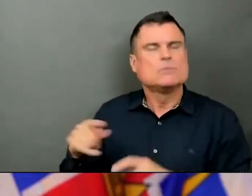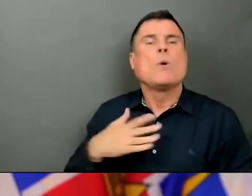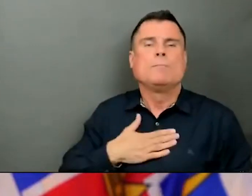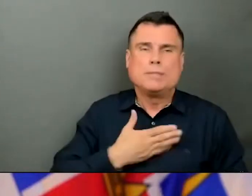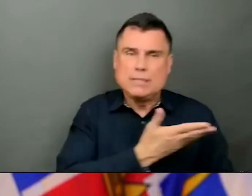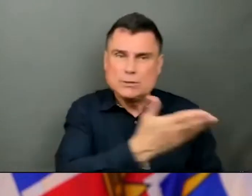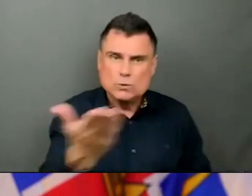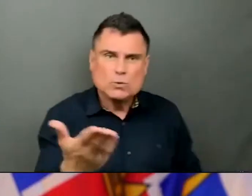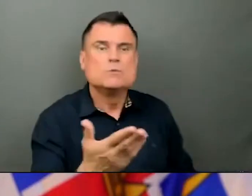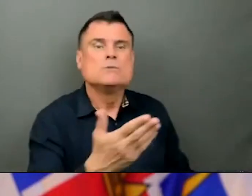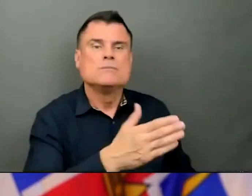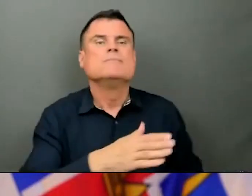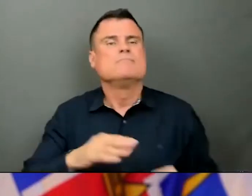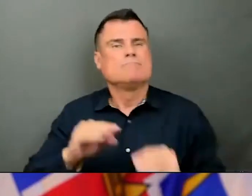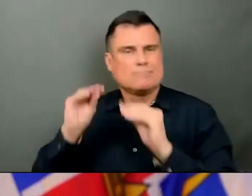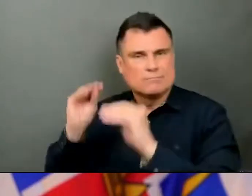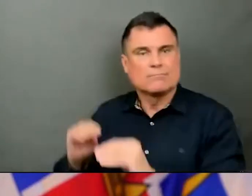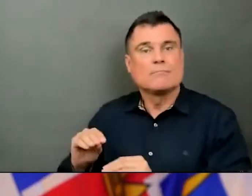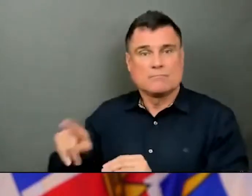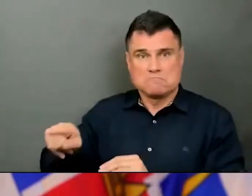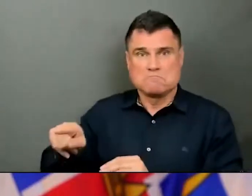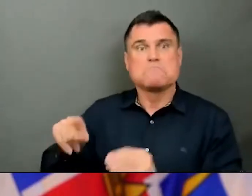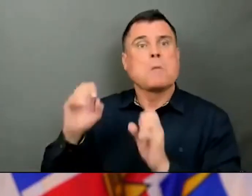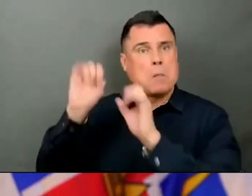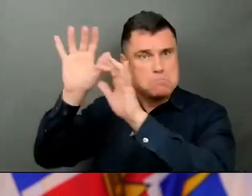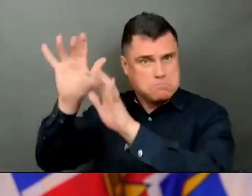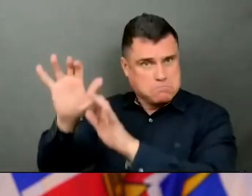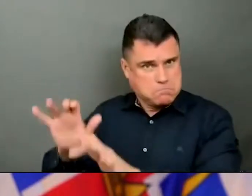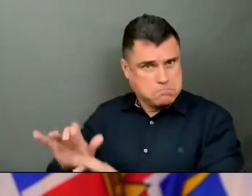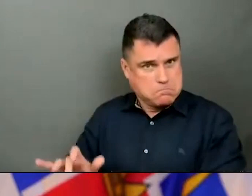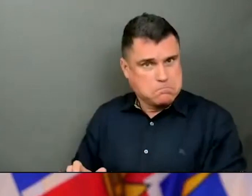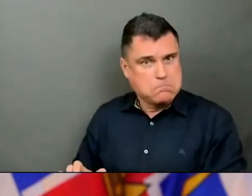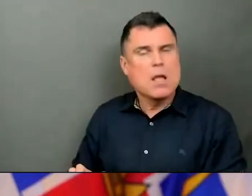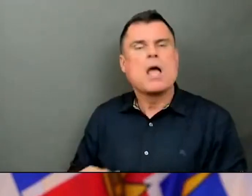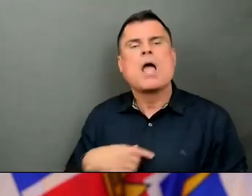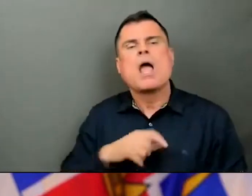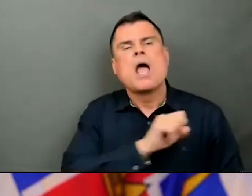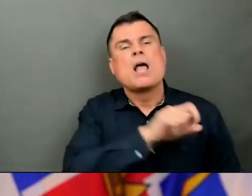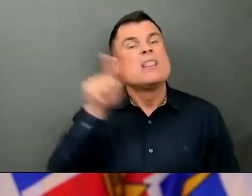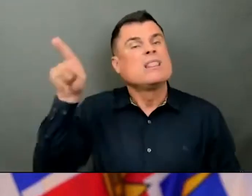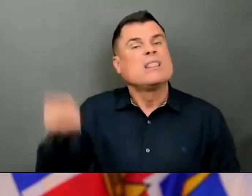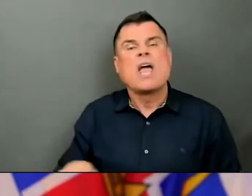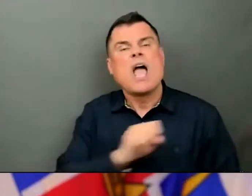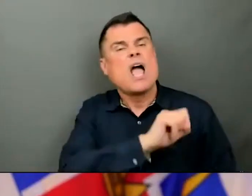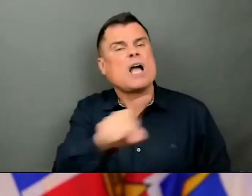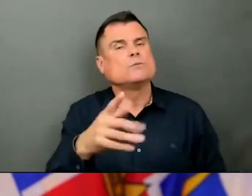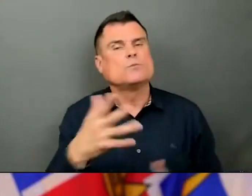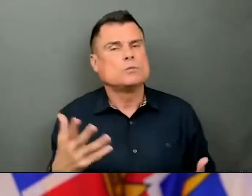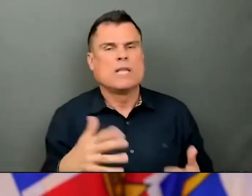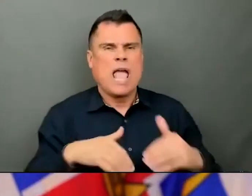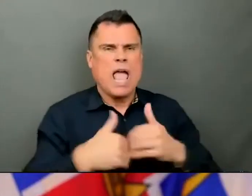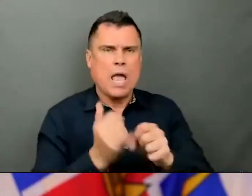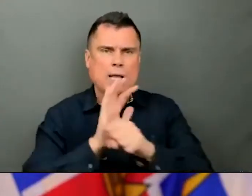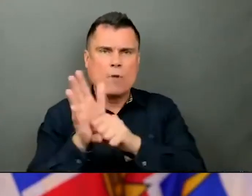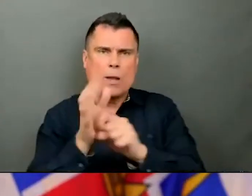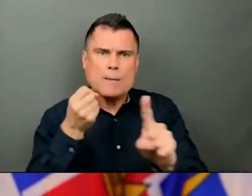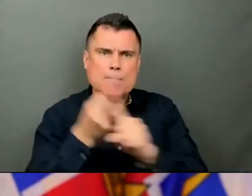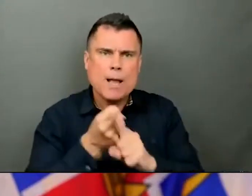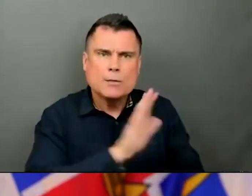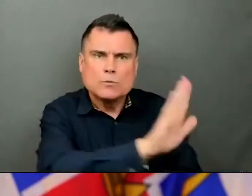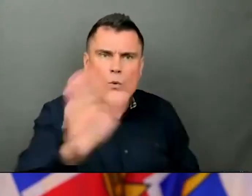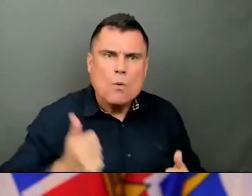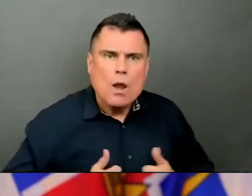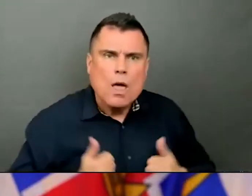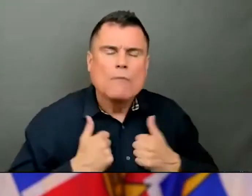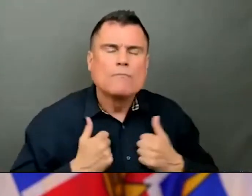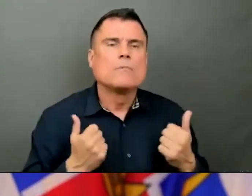pandemic that have affected you and your family? And we know the first survey, over 400,000 people answered, and it was very